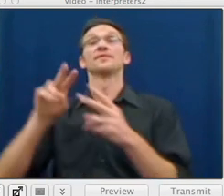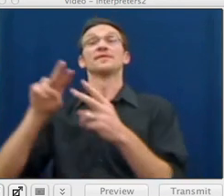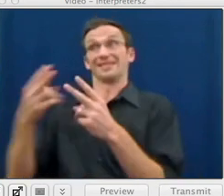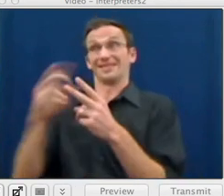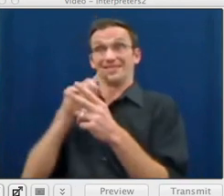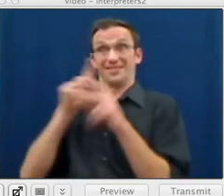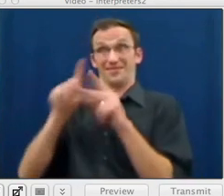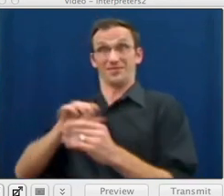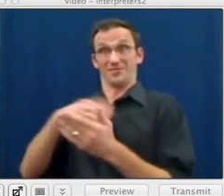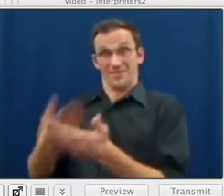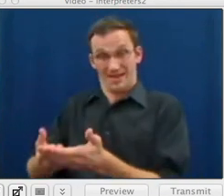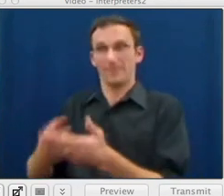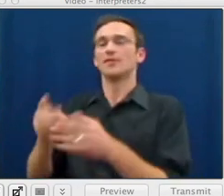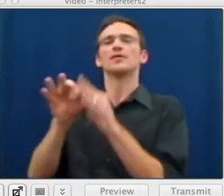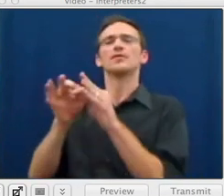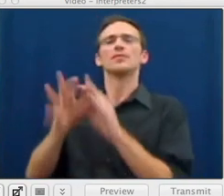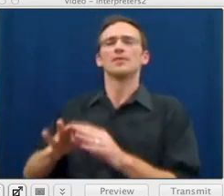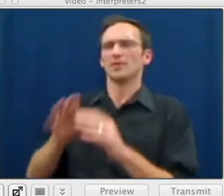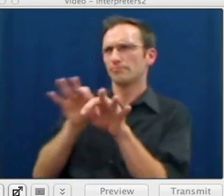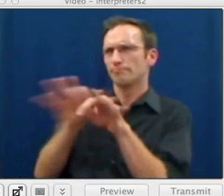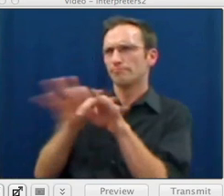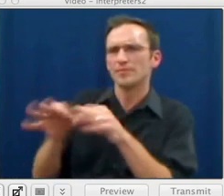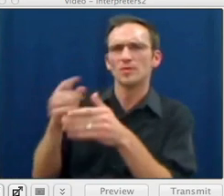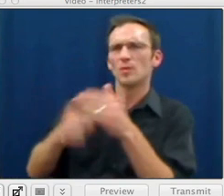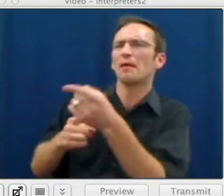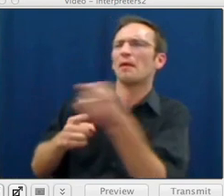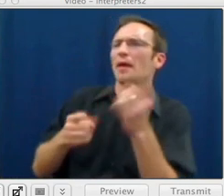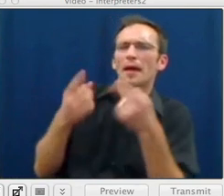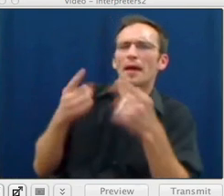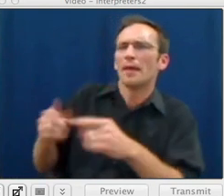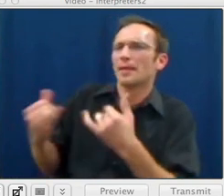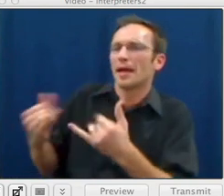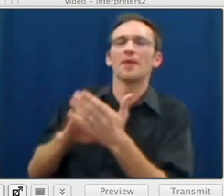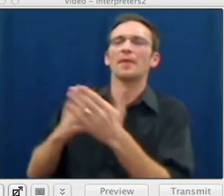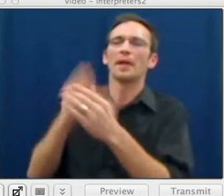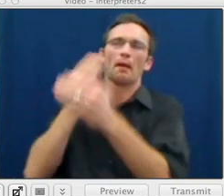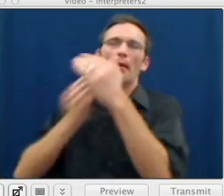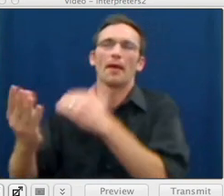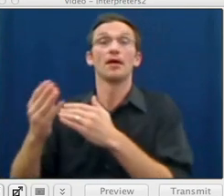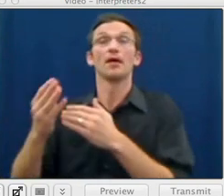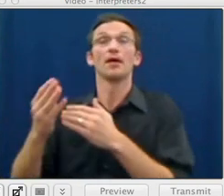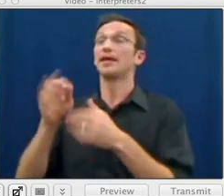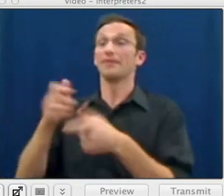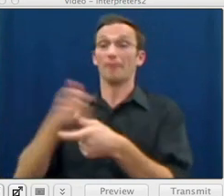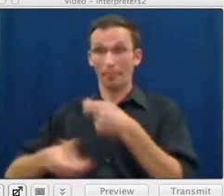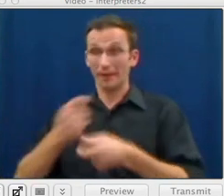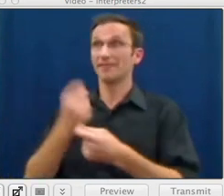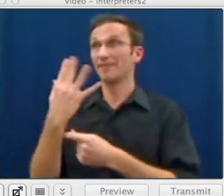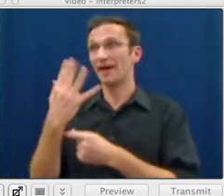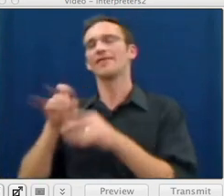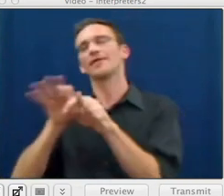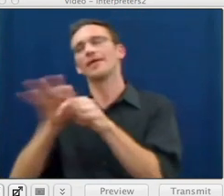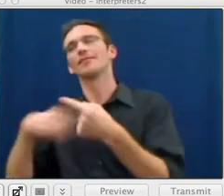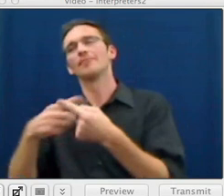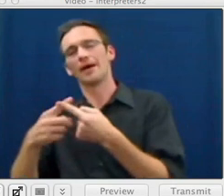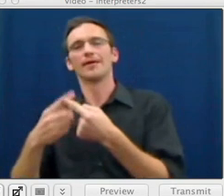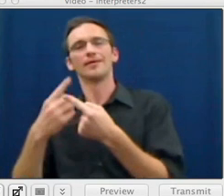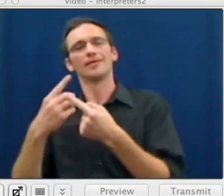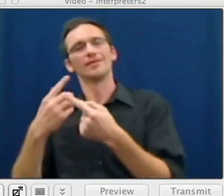deaf person what's the plan behind the task. So she kind of gives it away. Likely she's got a relationship with this